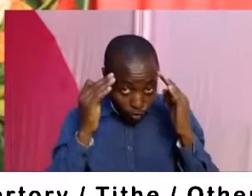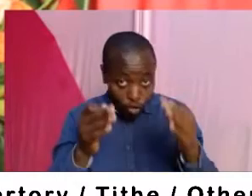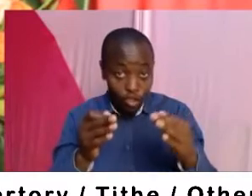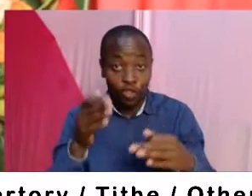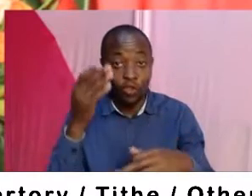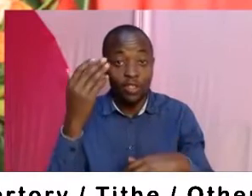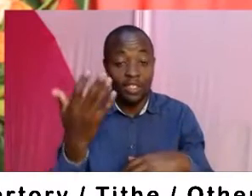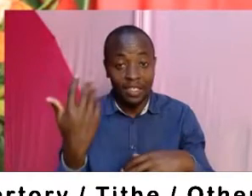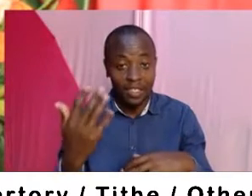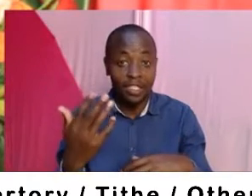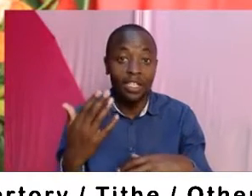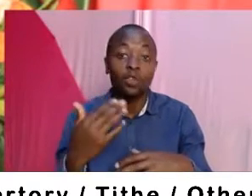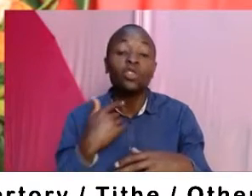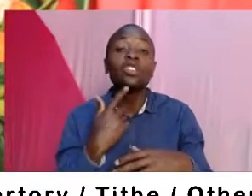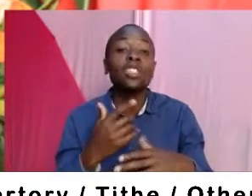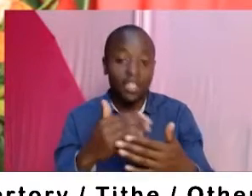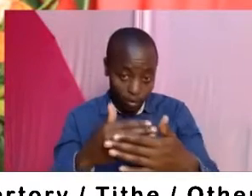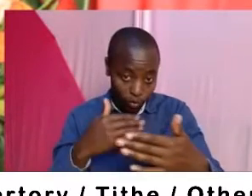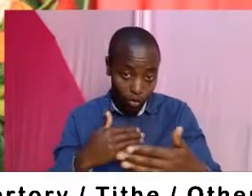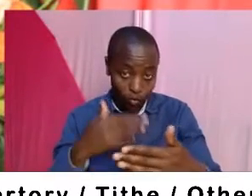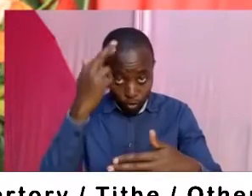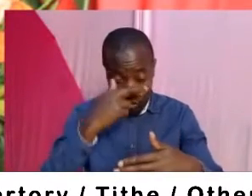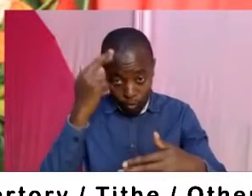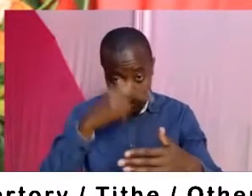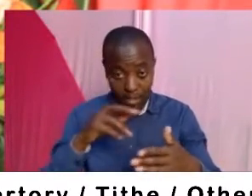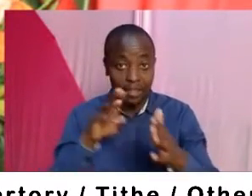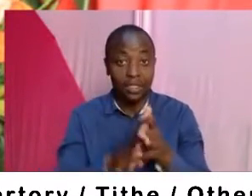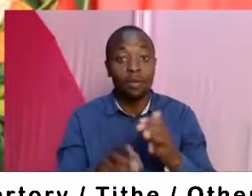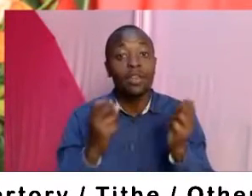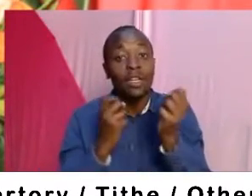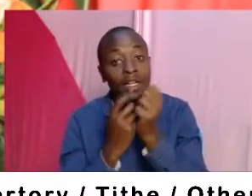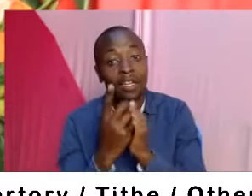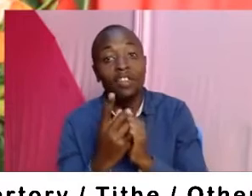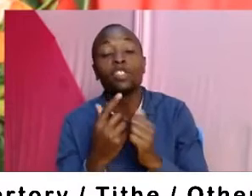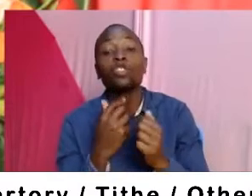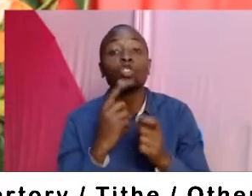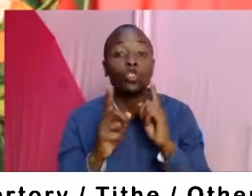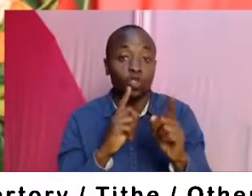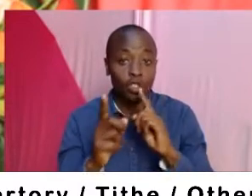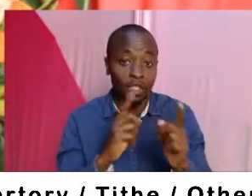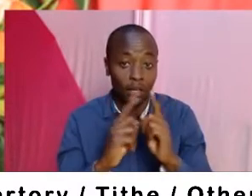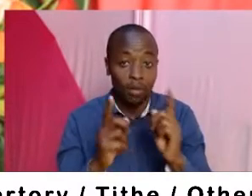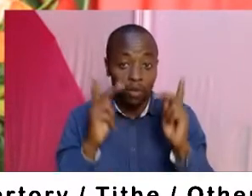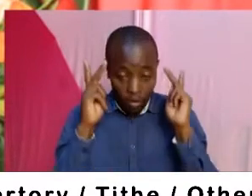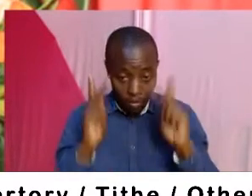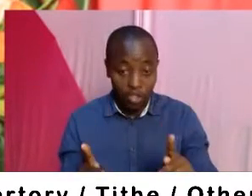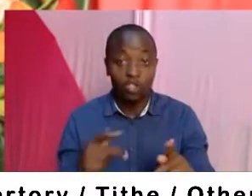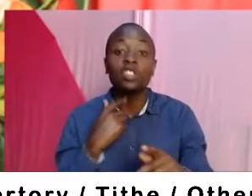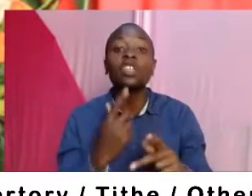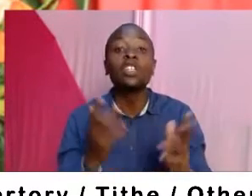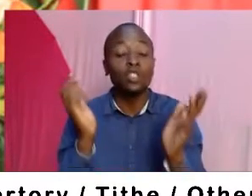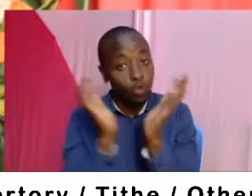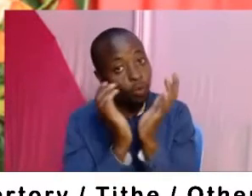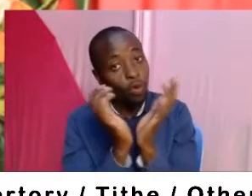And if you can look at the book of Romans chapter 11, it's talking about the remnant. And so this is Paul telling the Romans